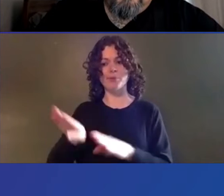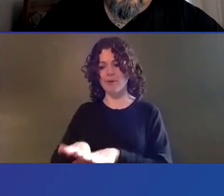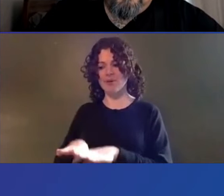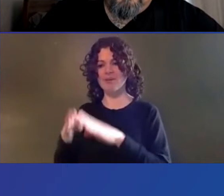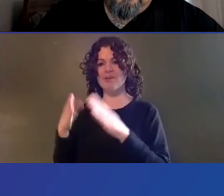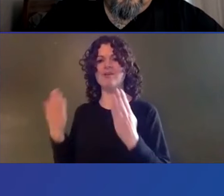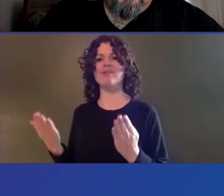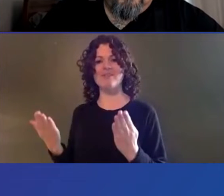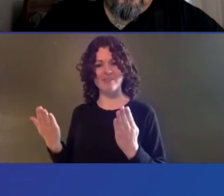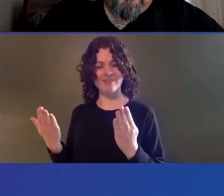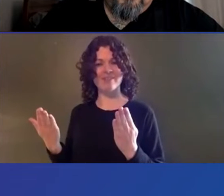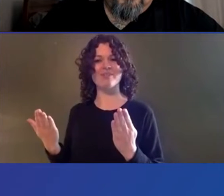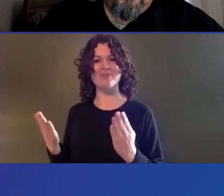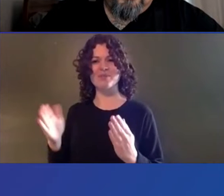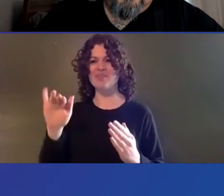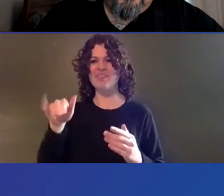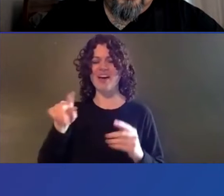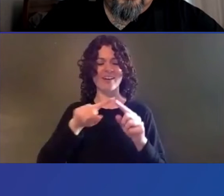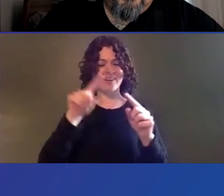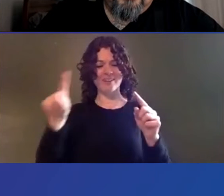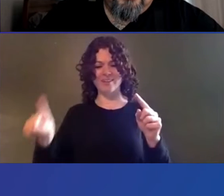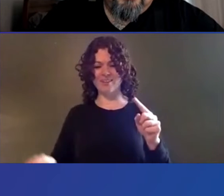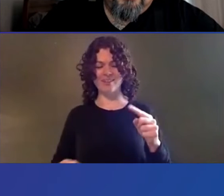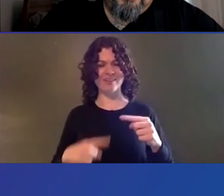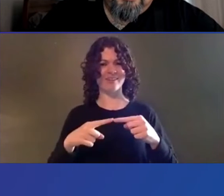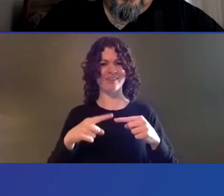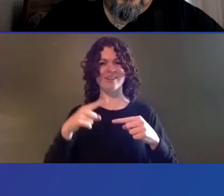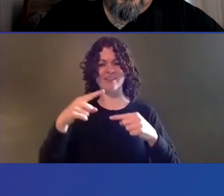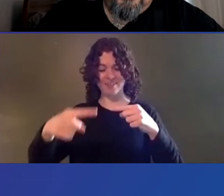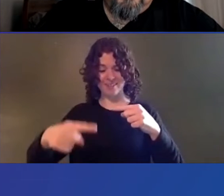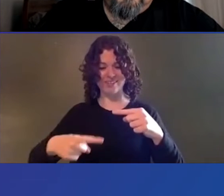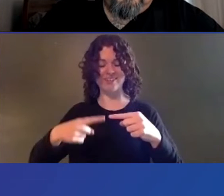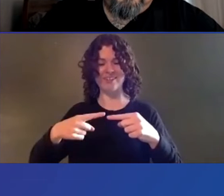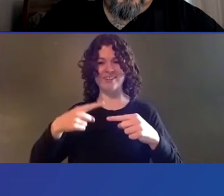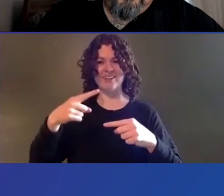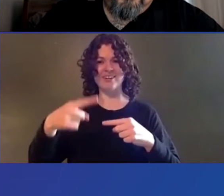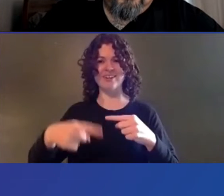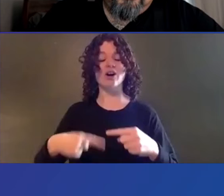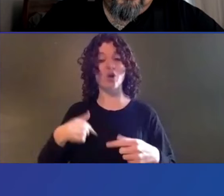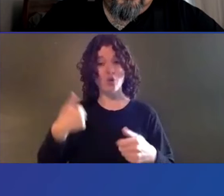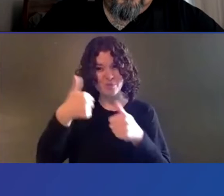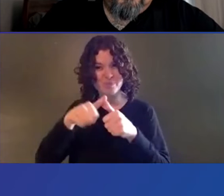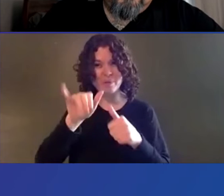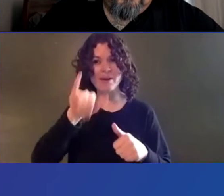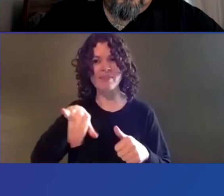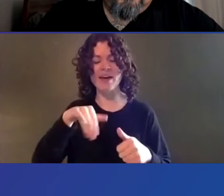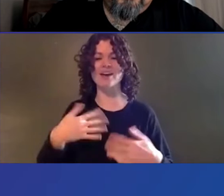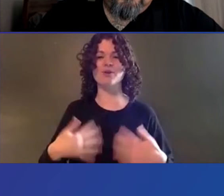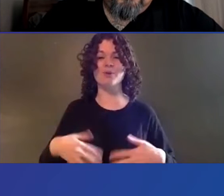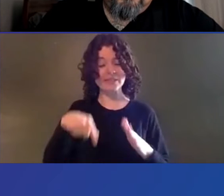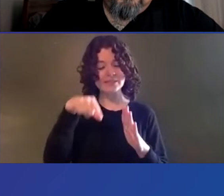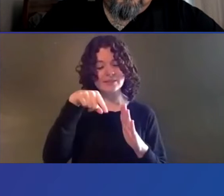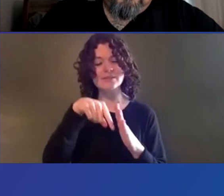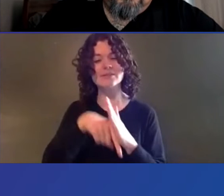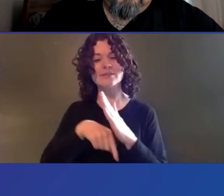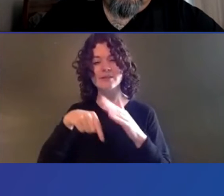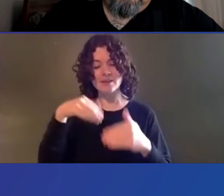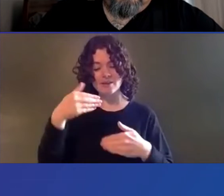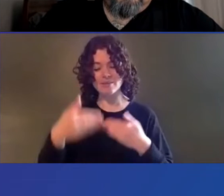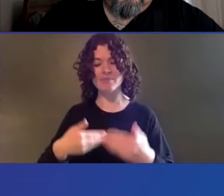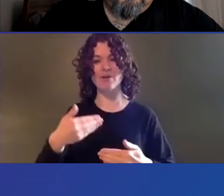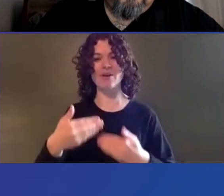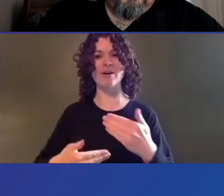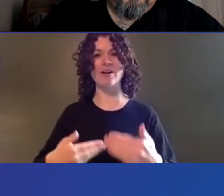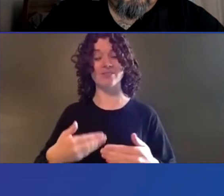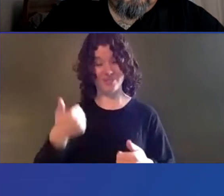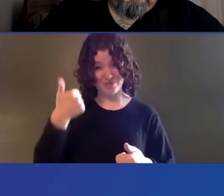think remembering that there is a richness in sort of allowing that process to be and not trying to fight